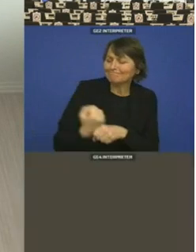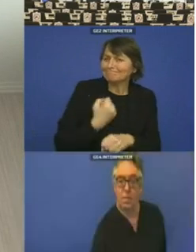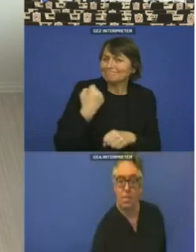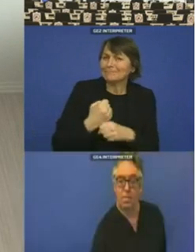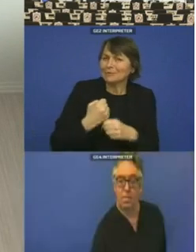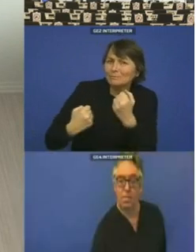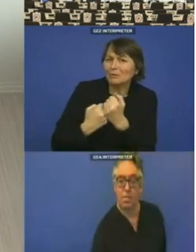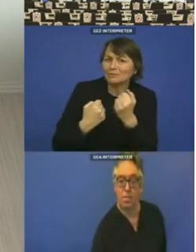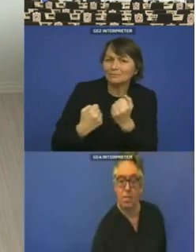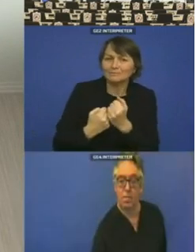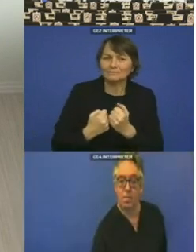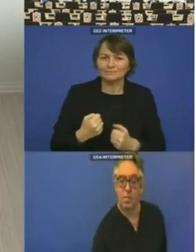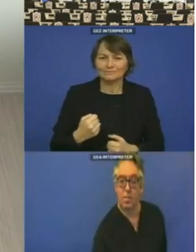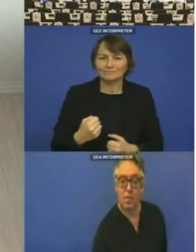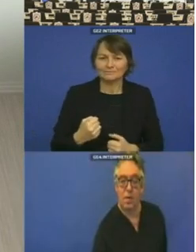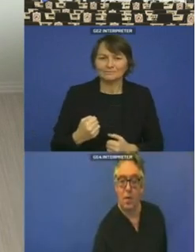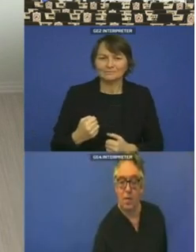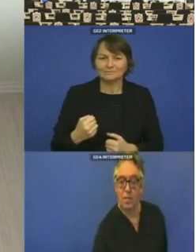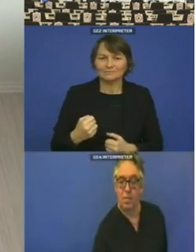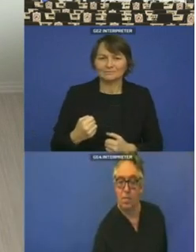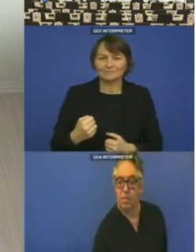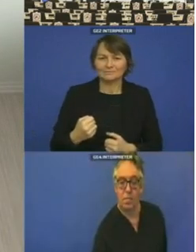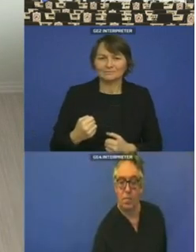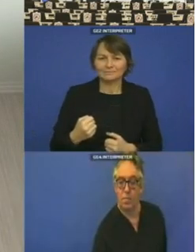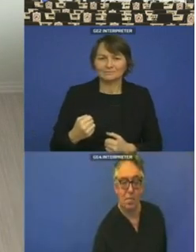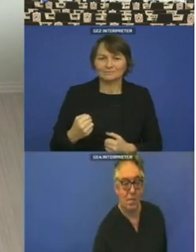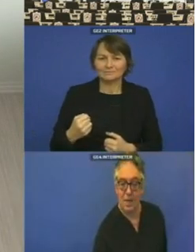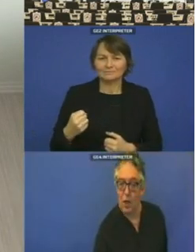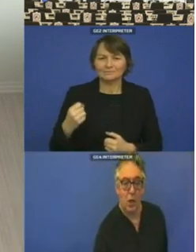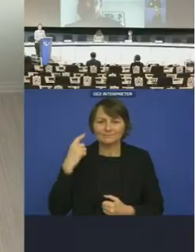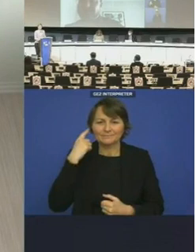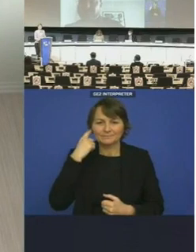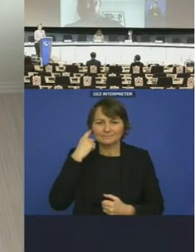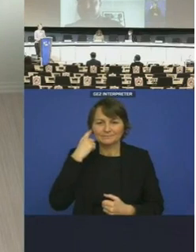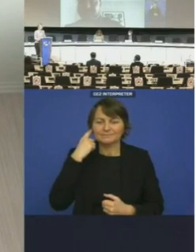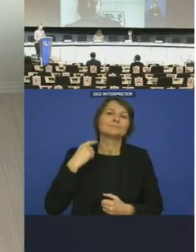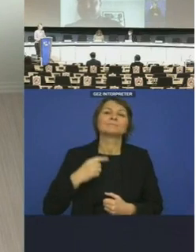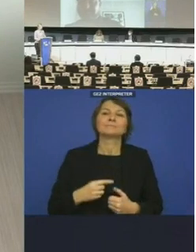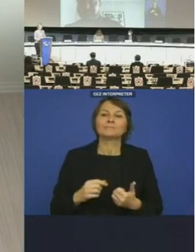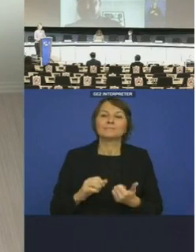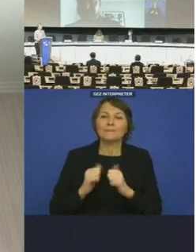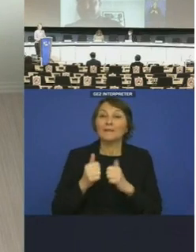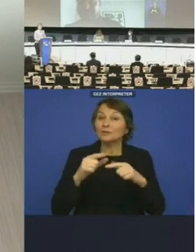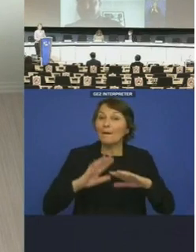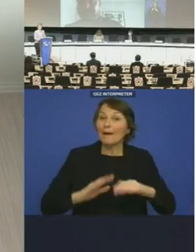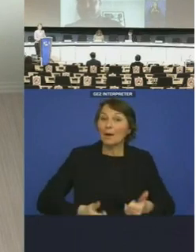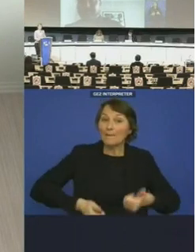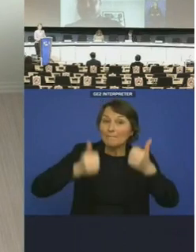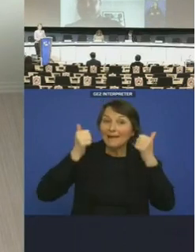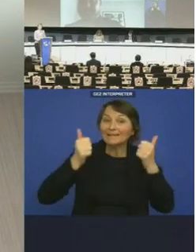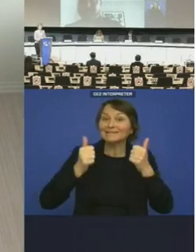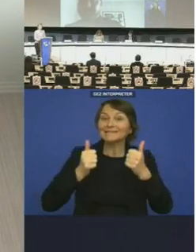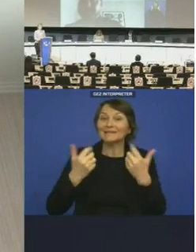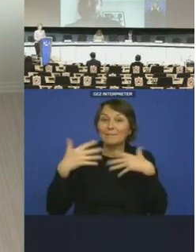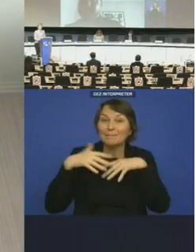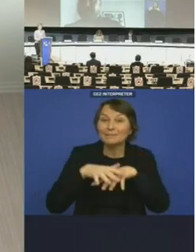but I would even say that the most important part is coming now in terms of implementation. As the